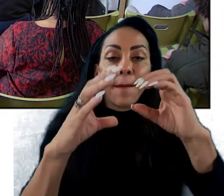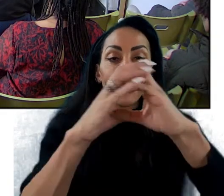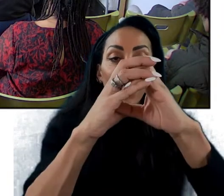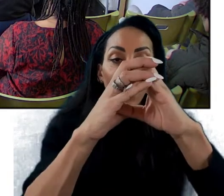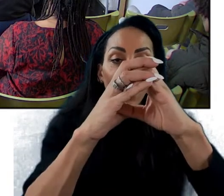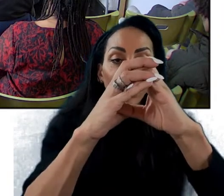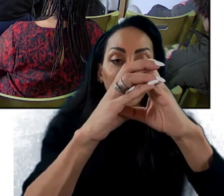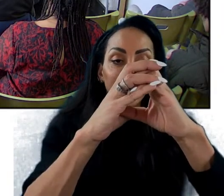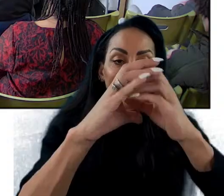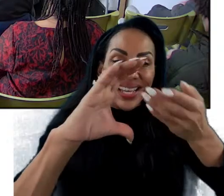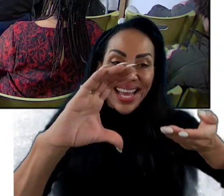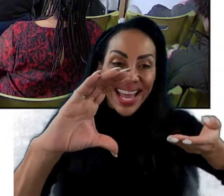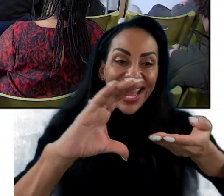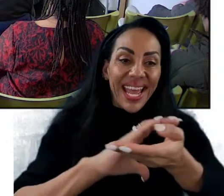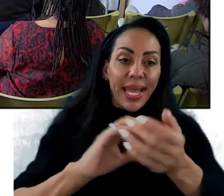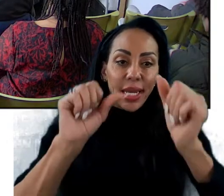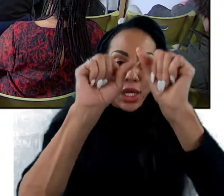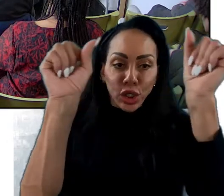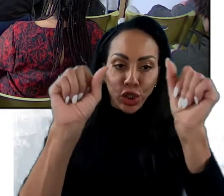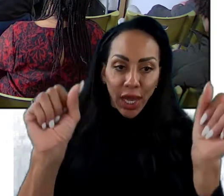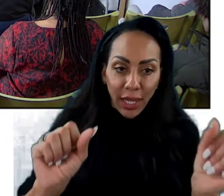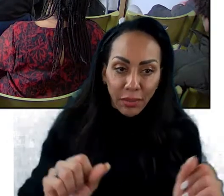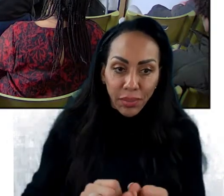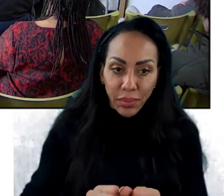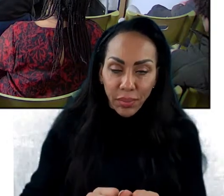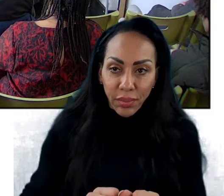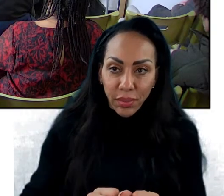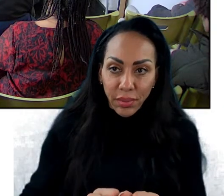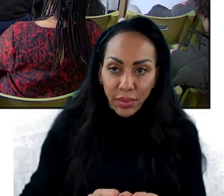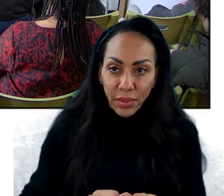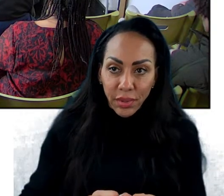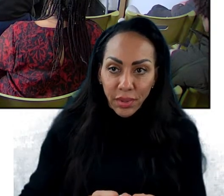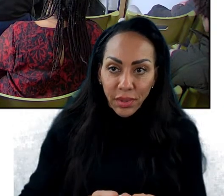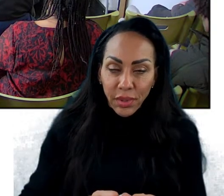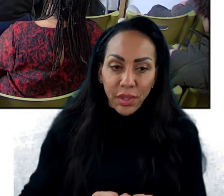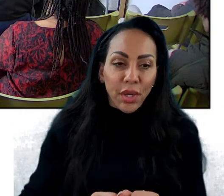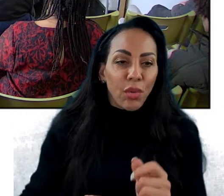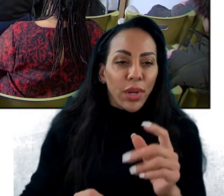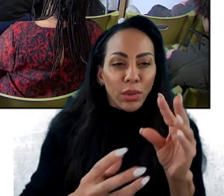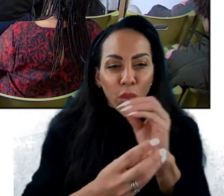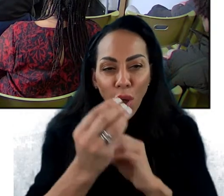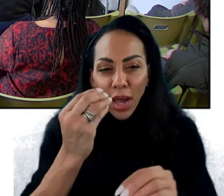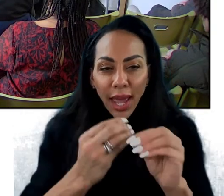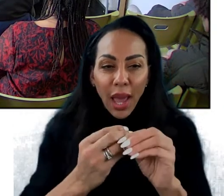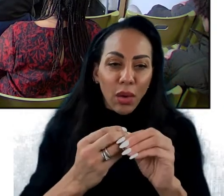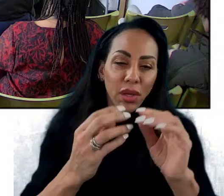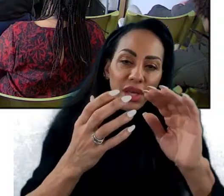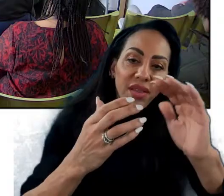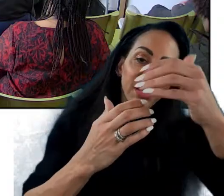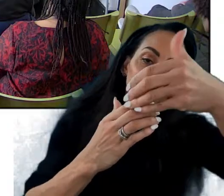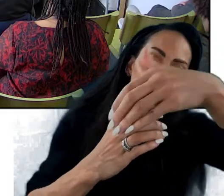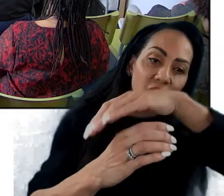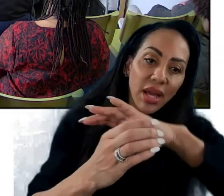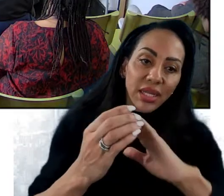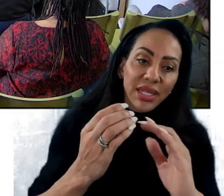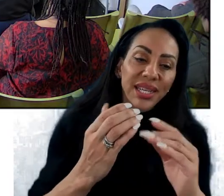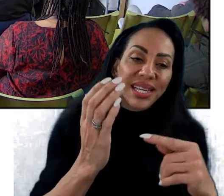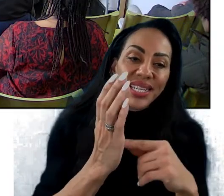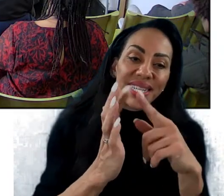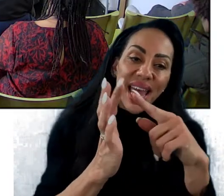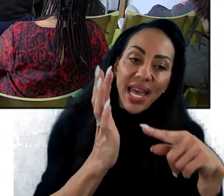So we use the number of sides that goes with the shape to set how many balls you can have. So the tetrahedron can have 4